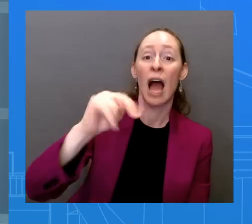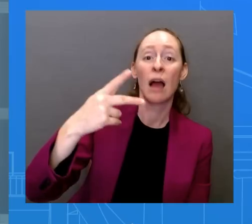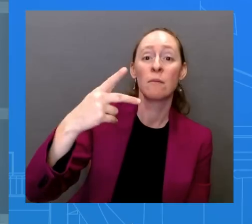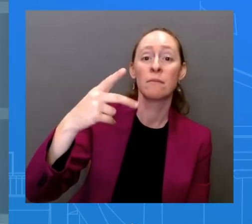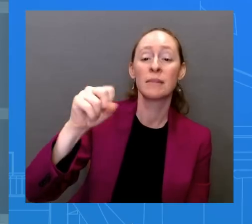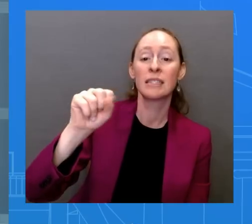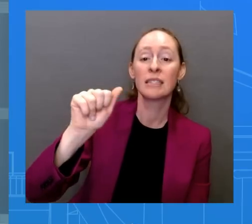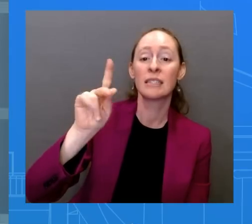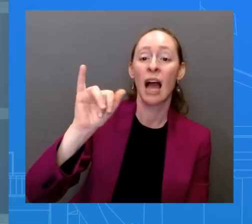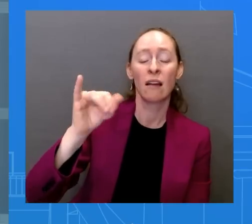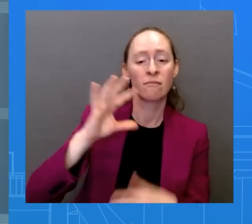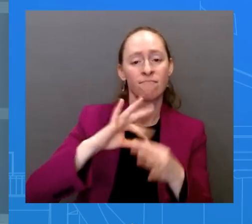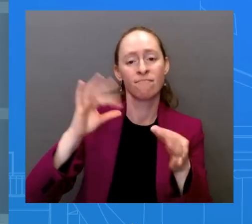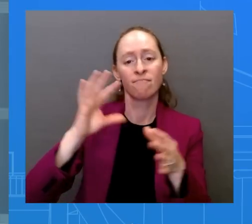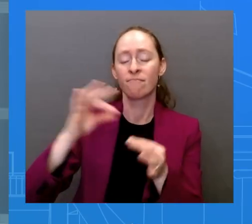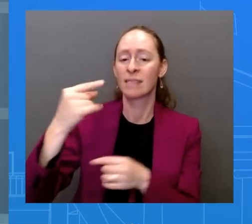So,